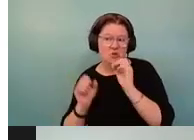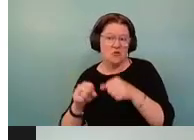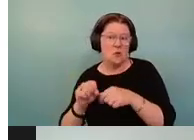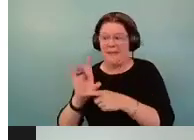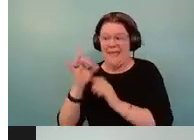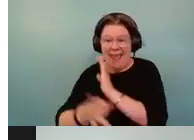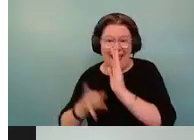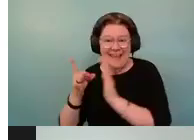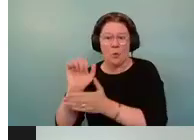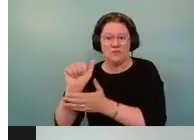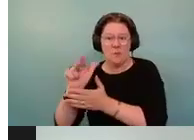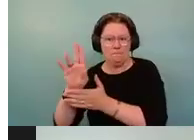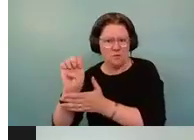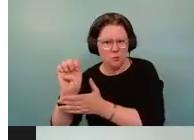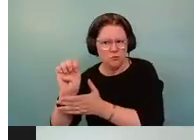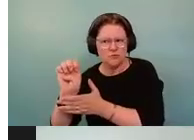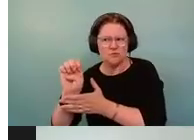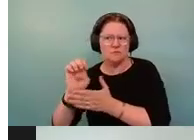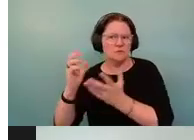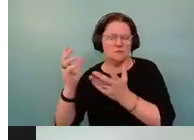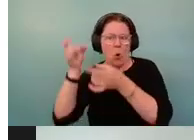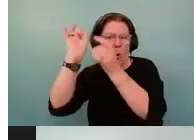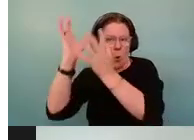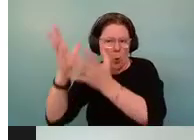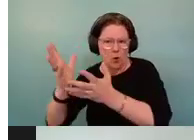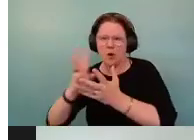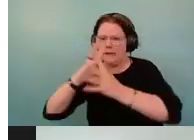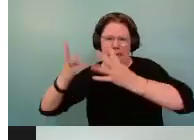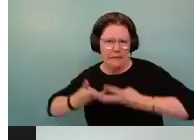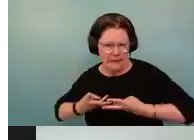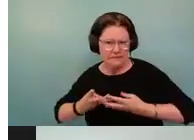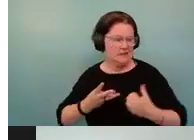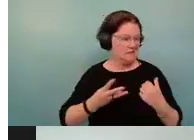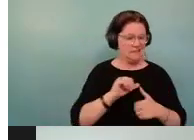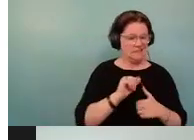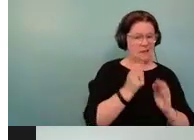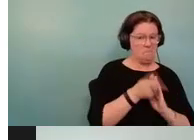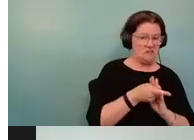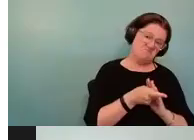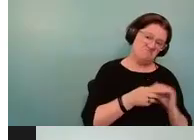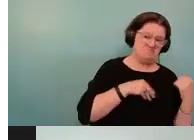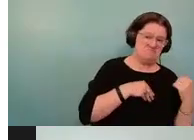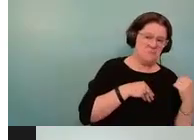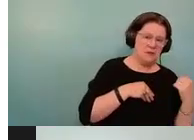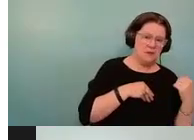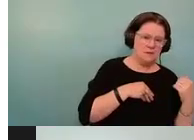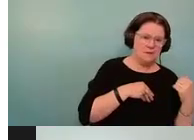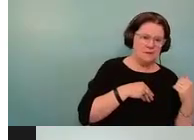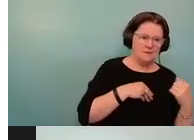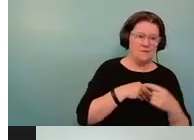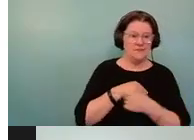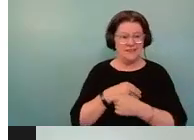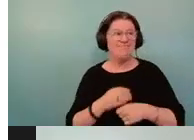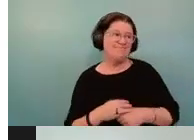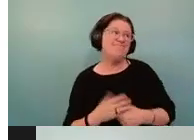or 8 hours of horror or what neglect or whatever it is. For them to acknowledge that